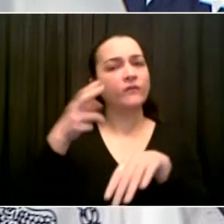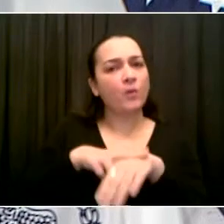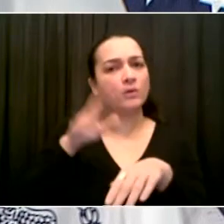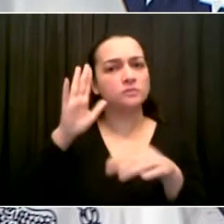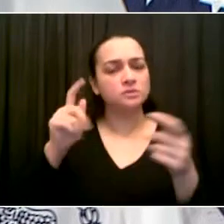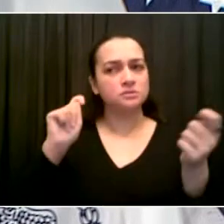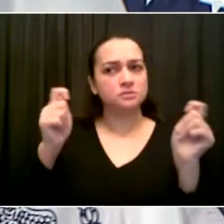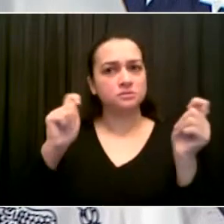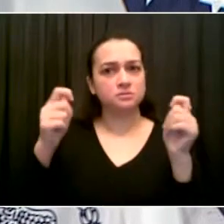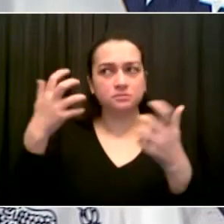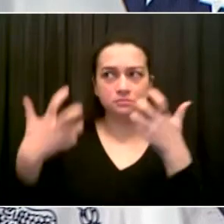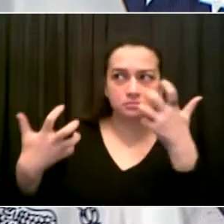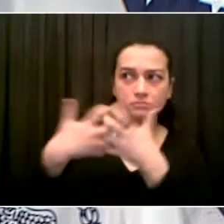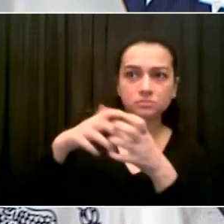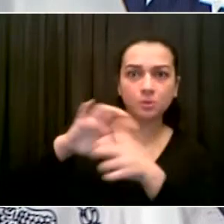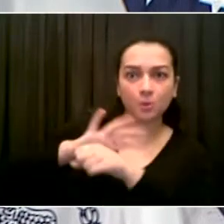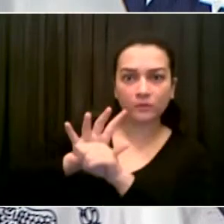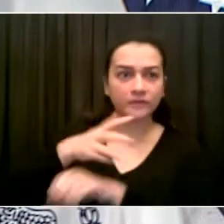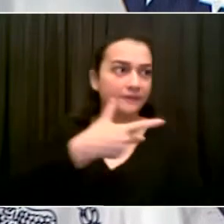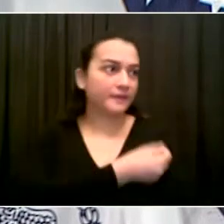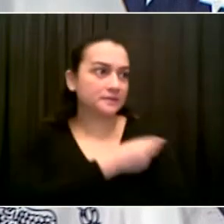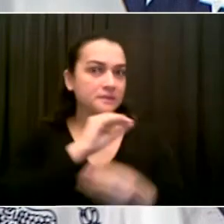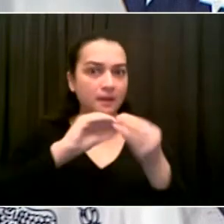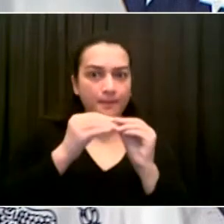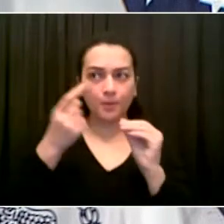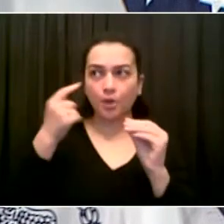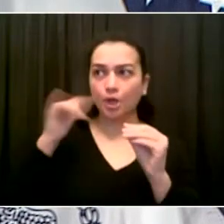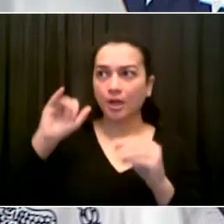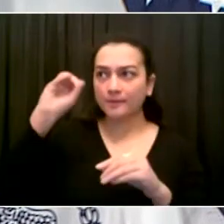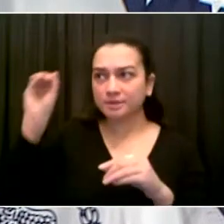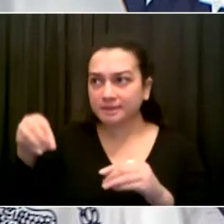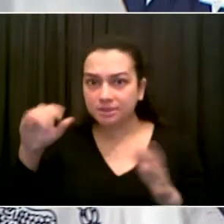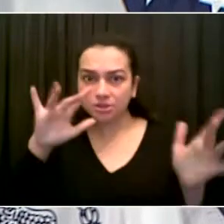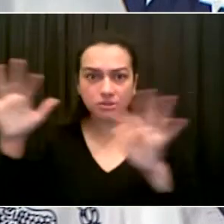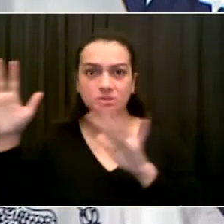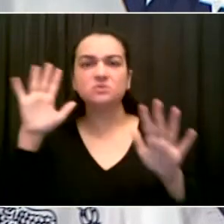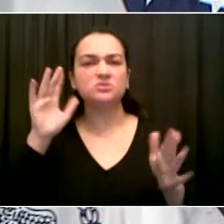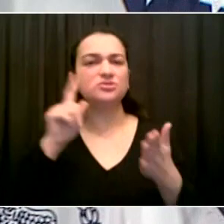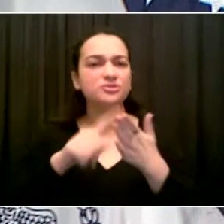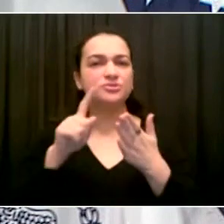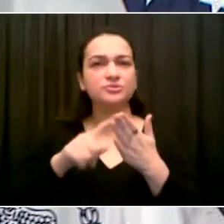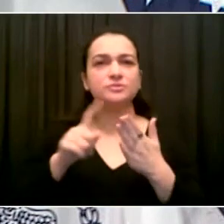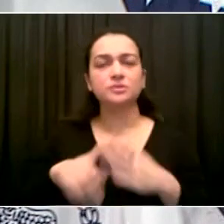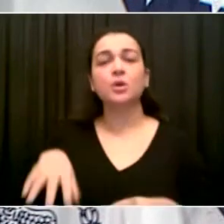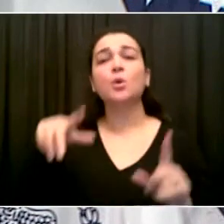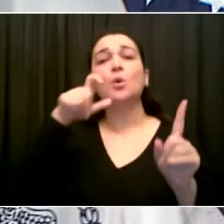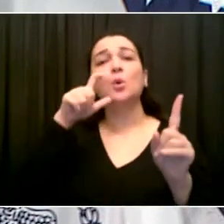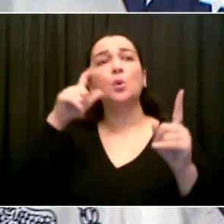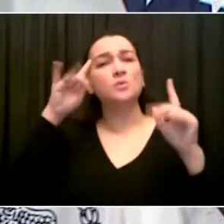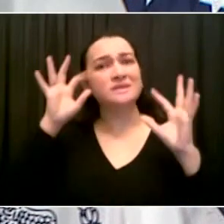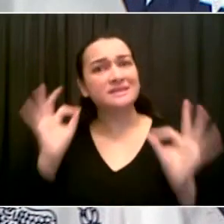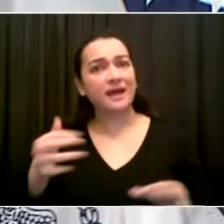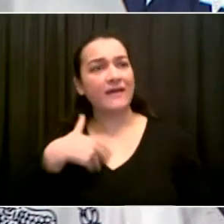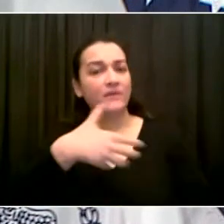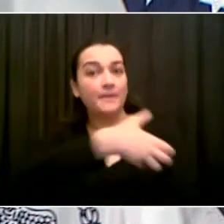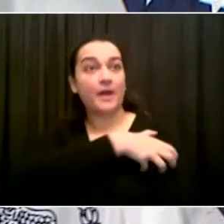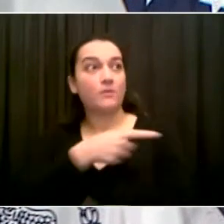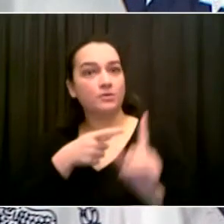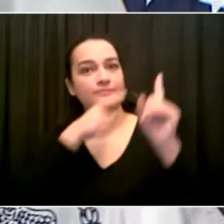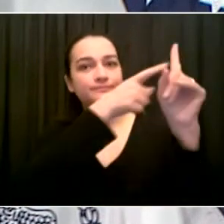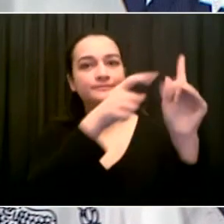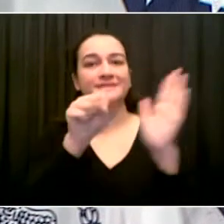in place that the state set for last summer continue. I think that's smart for now. But we still have a ways to